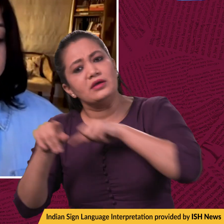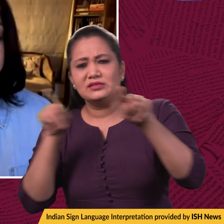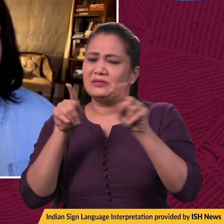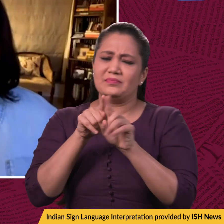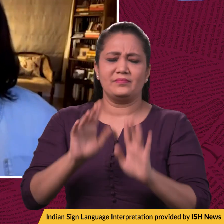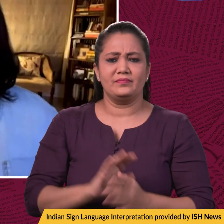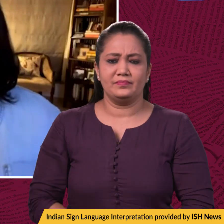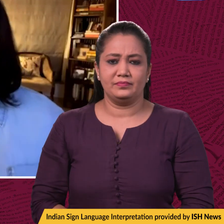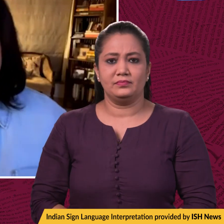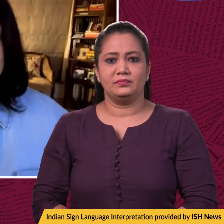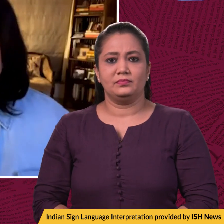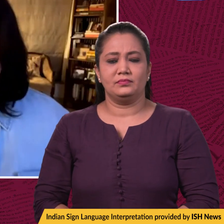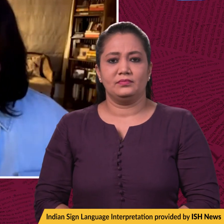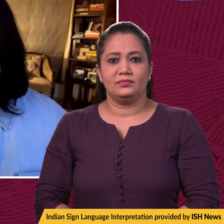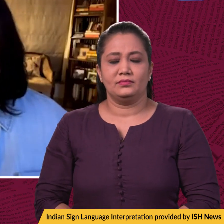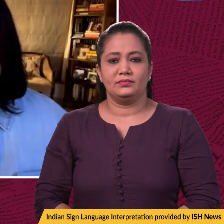follow that format.